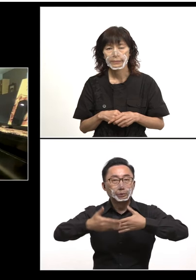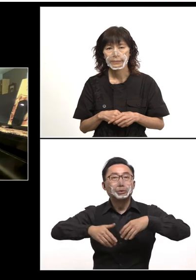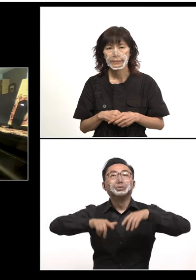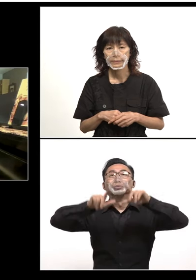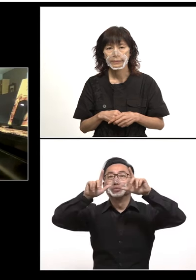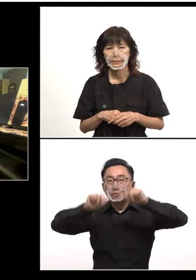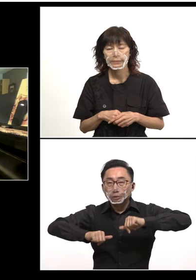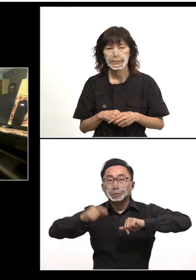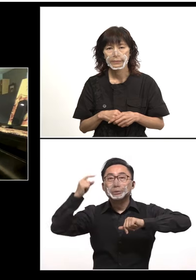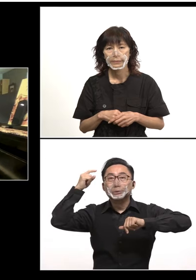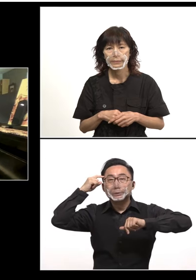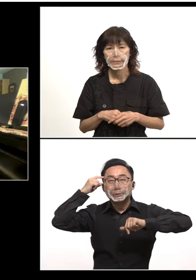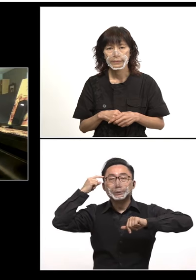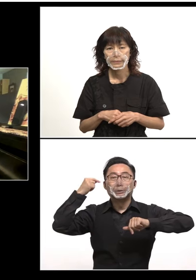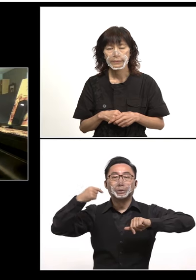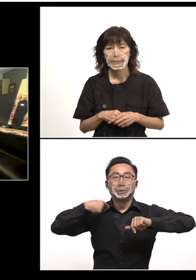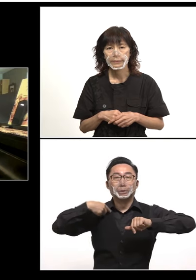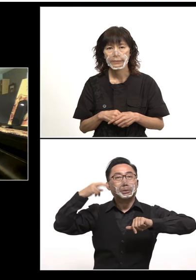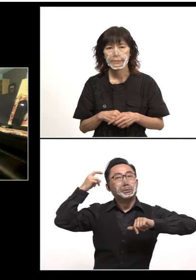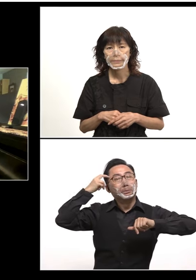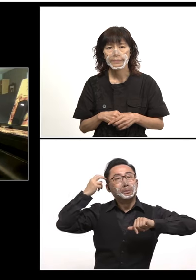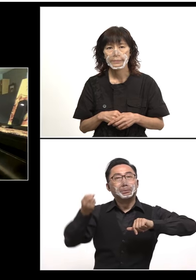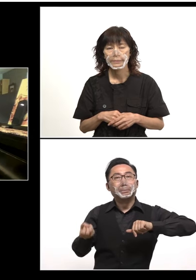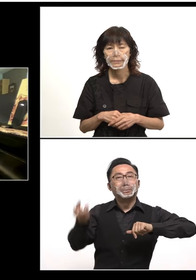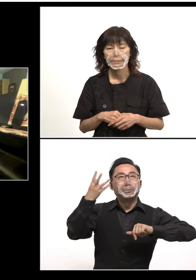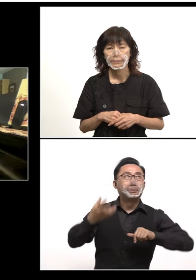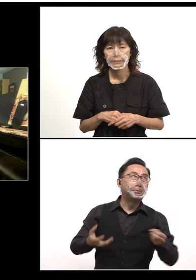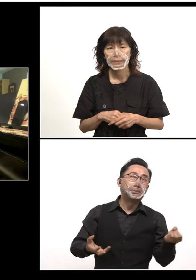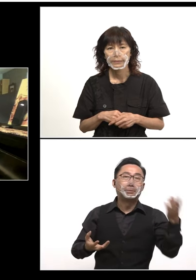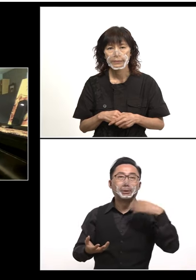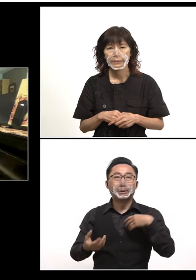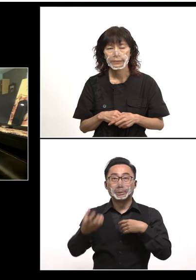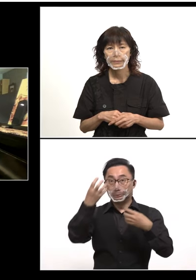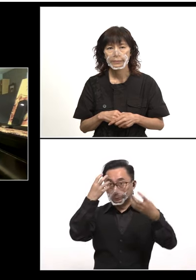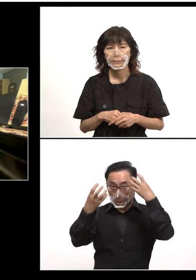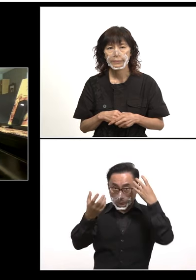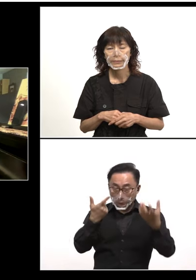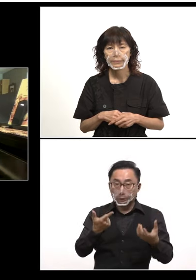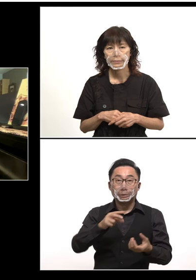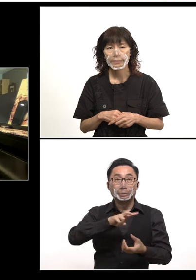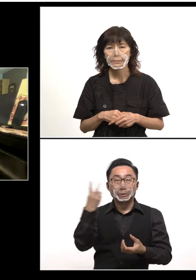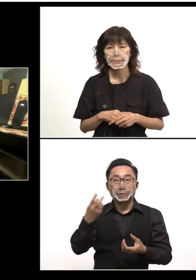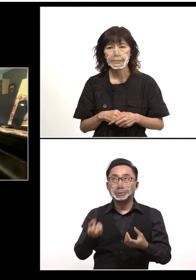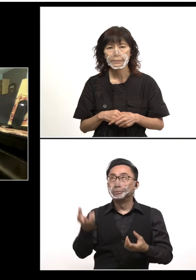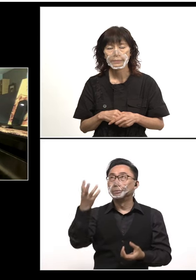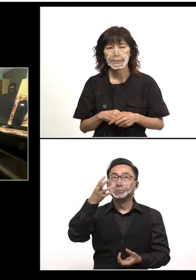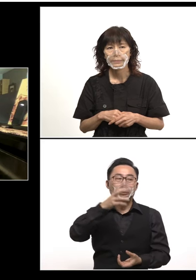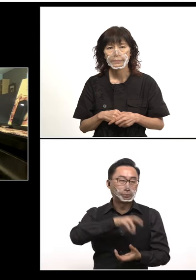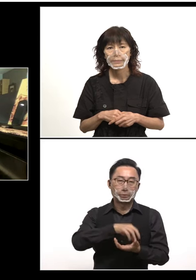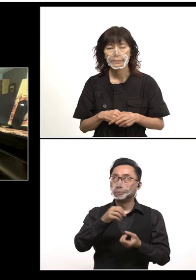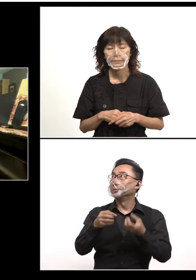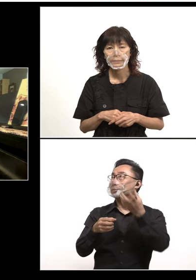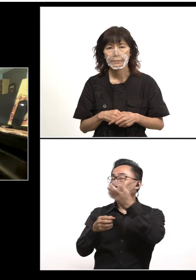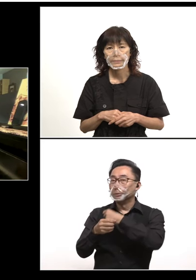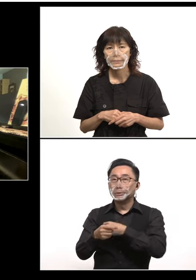and your attention from one voice or one ball to the other, then the counterpoint becomes much easier. Right.